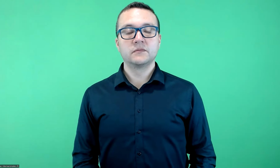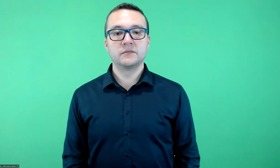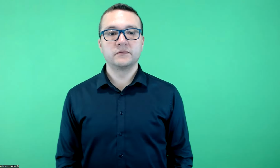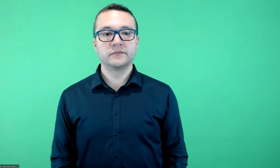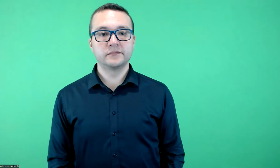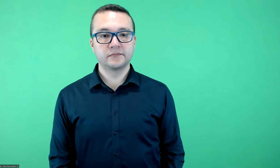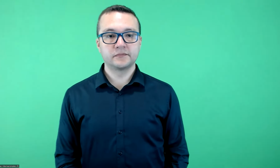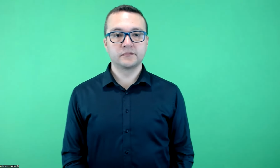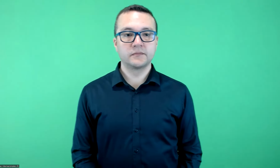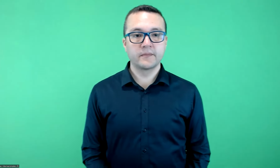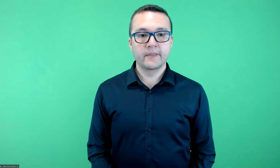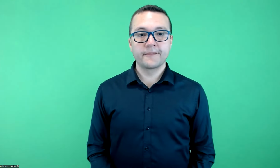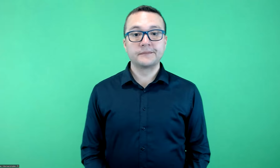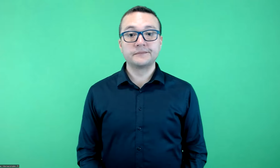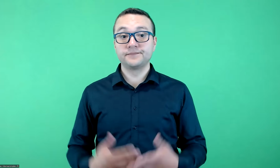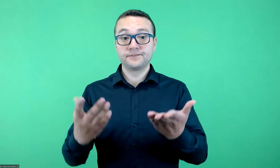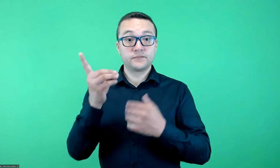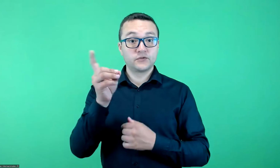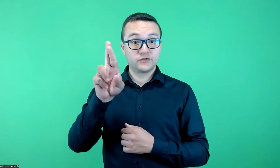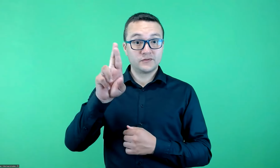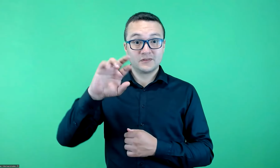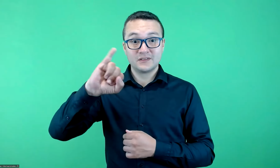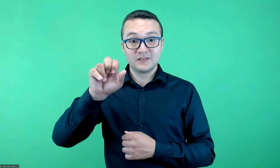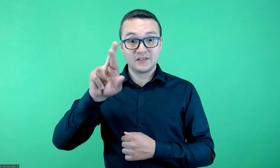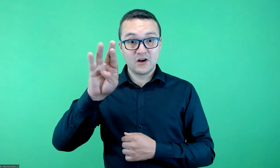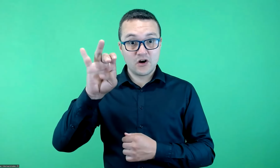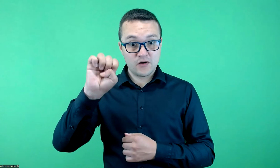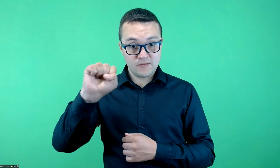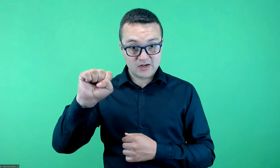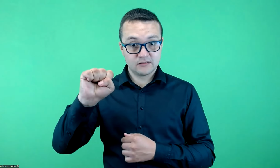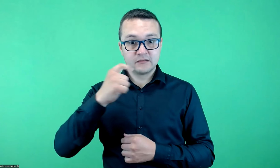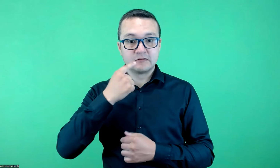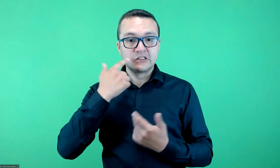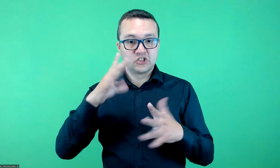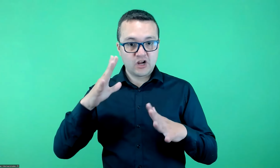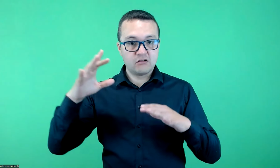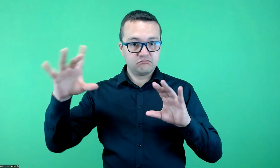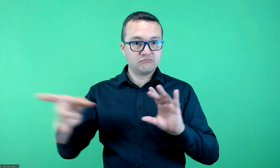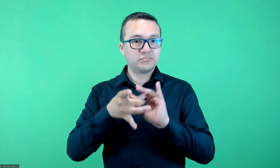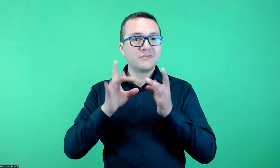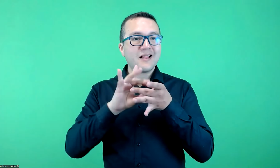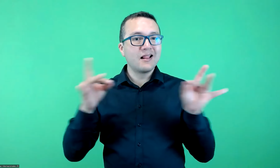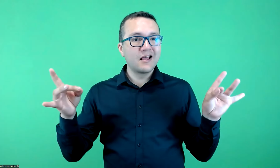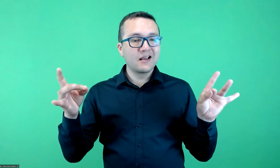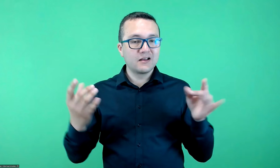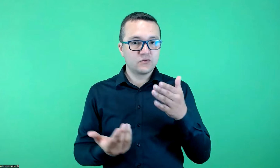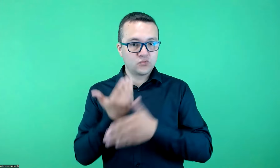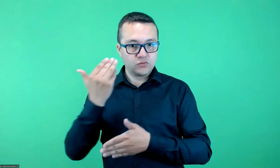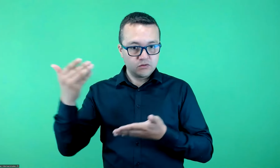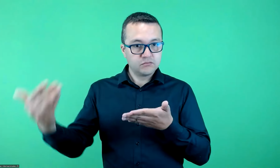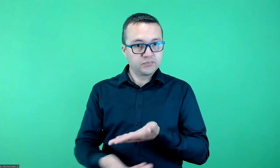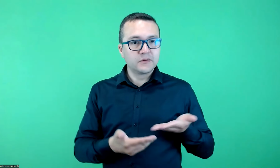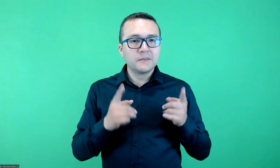Colegas, el doctor Jarbas nos avisa que ya está en la sala. Colleagues, Dr. Jarbas is telling us that he is now in the room connecting via the new link.